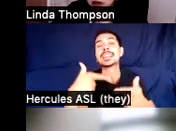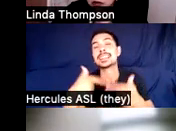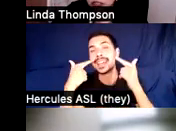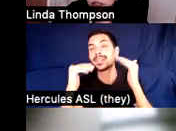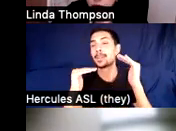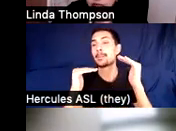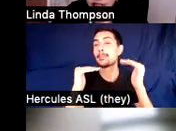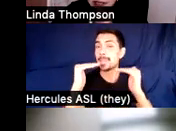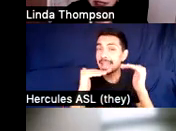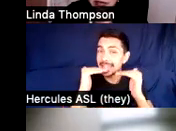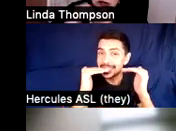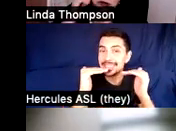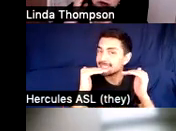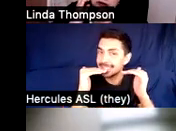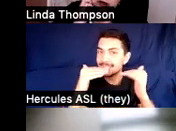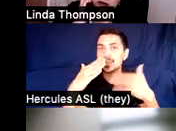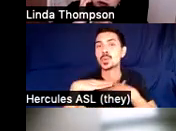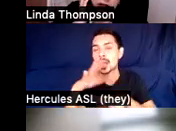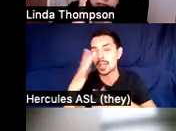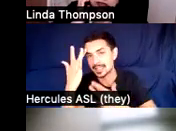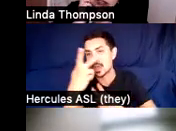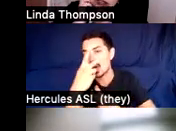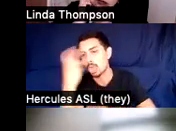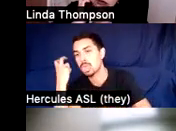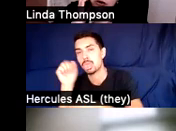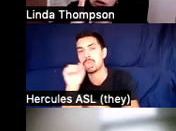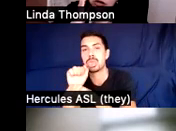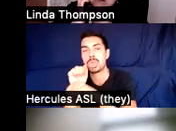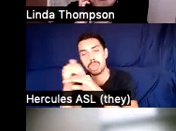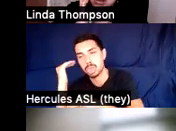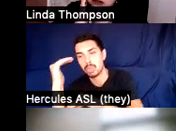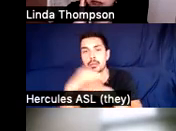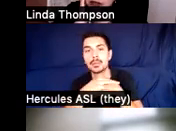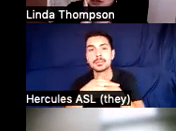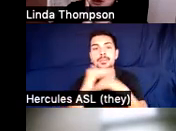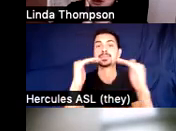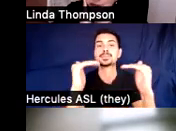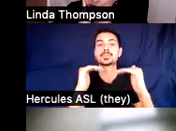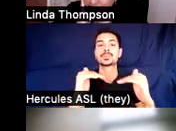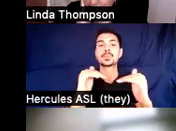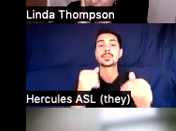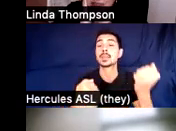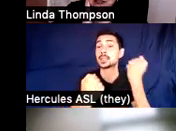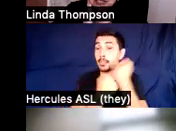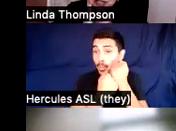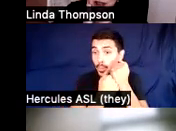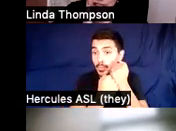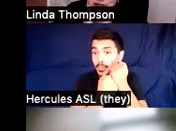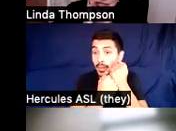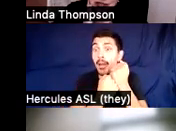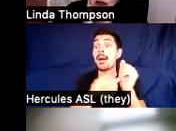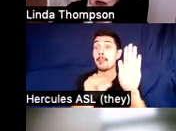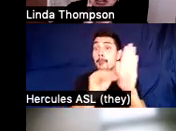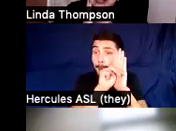so that we don't get sick. Also support and model self-care. I have to talk